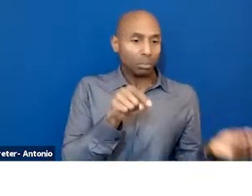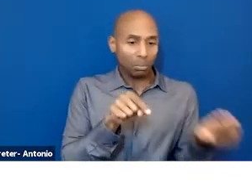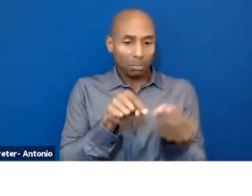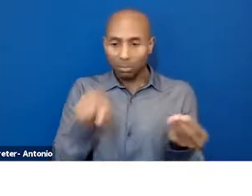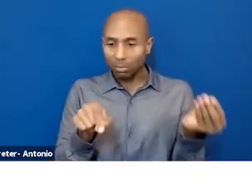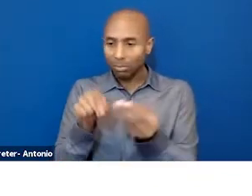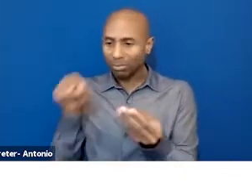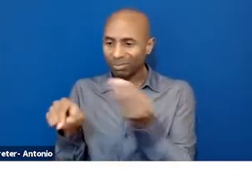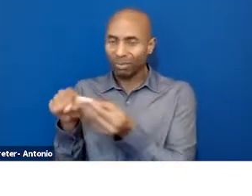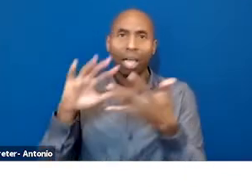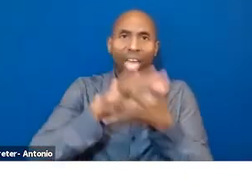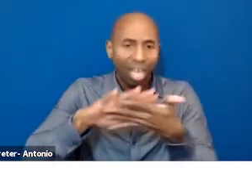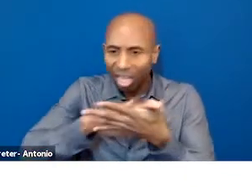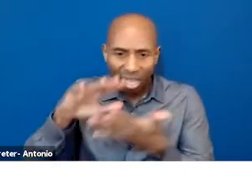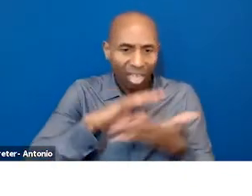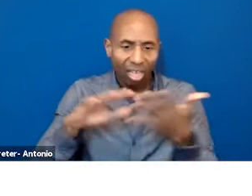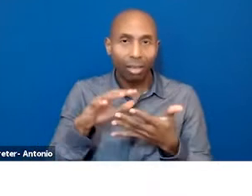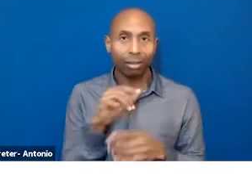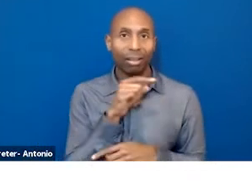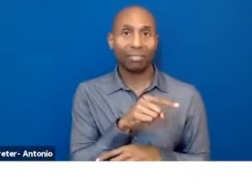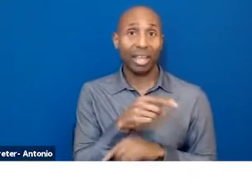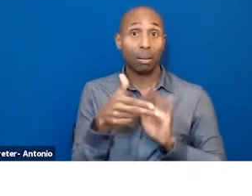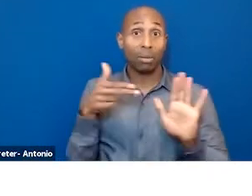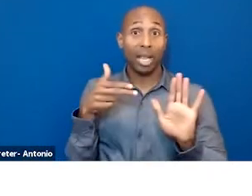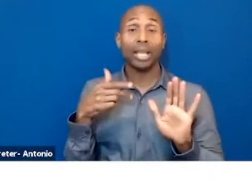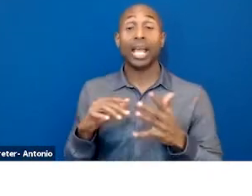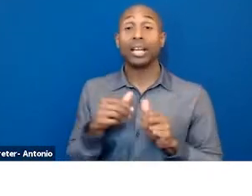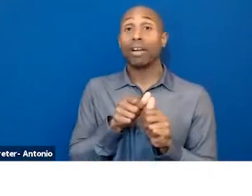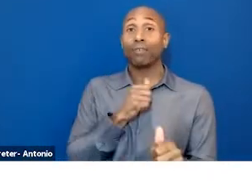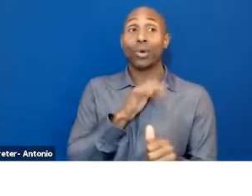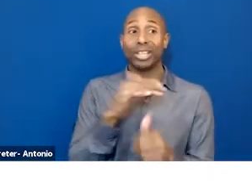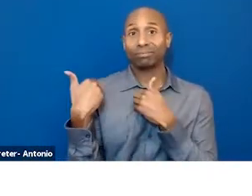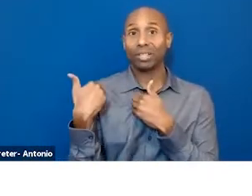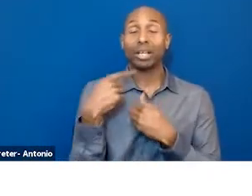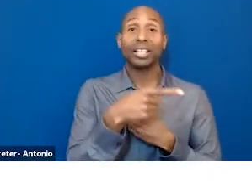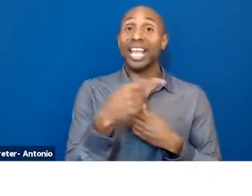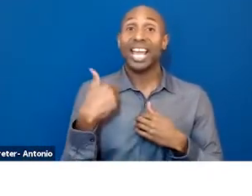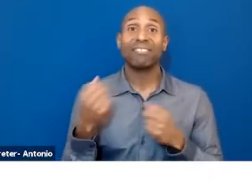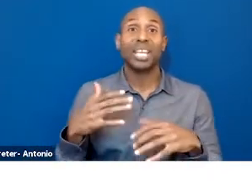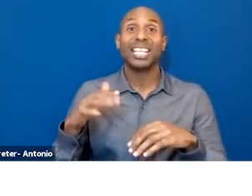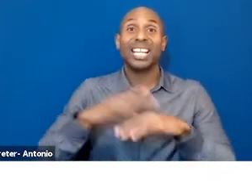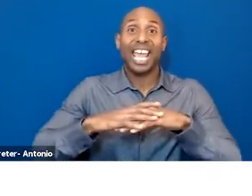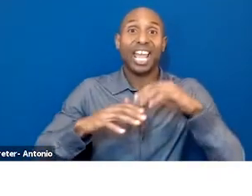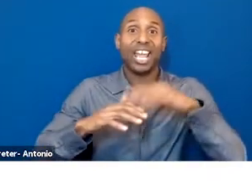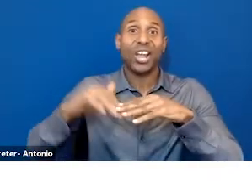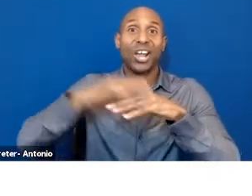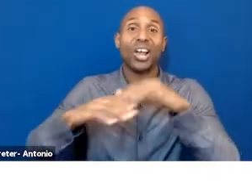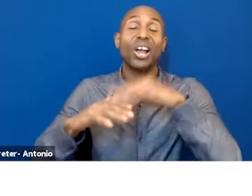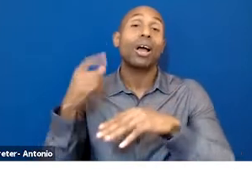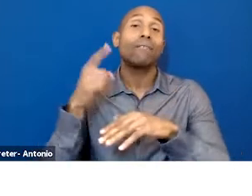brands to evade their responsibilities by hiding behind layers upon layers upon layers of